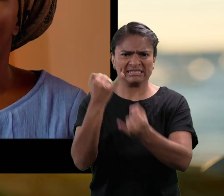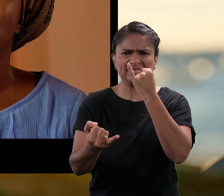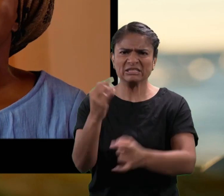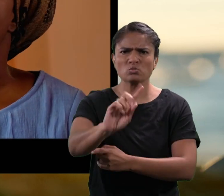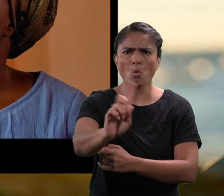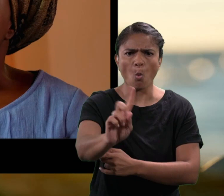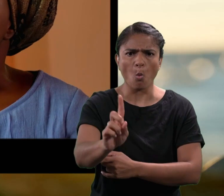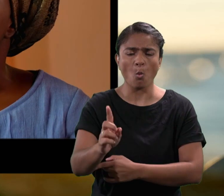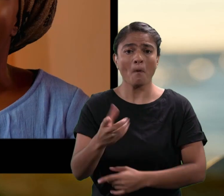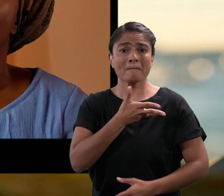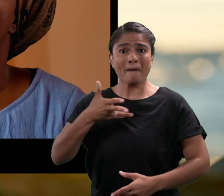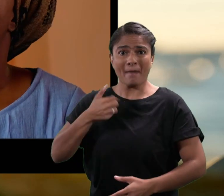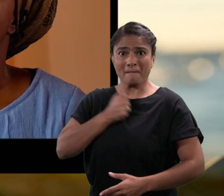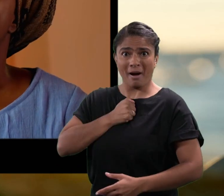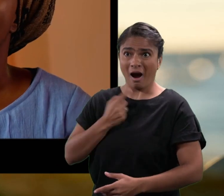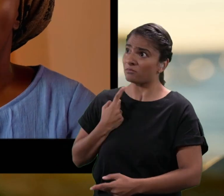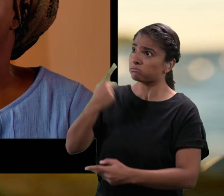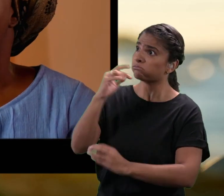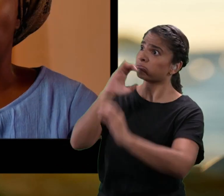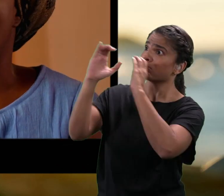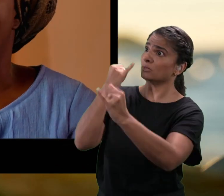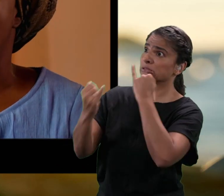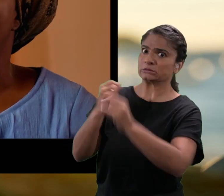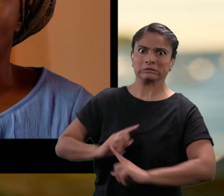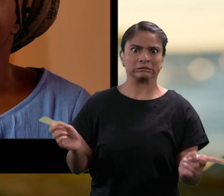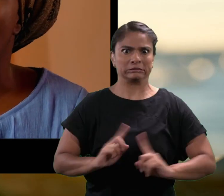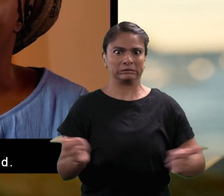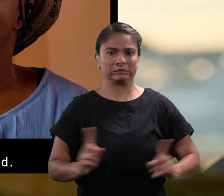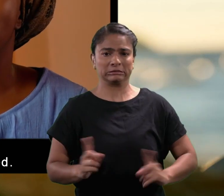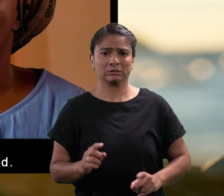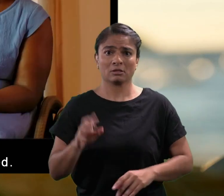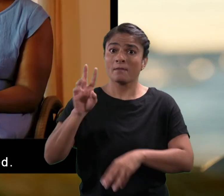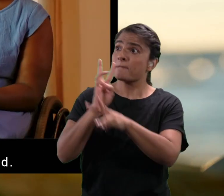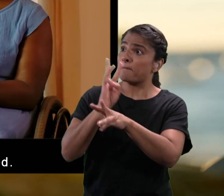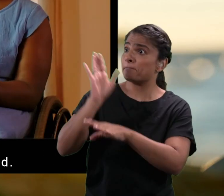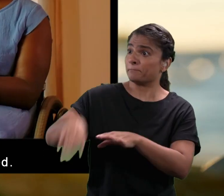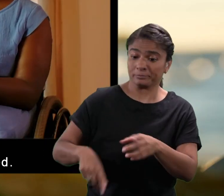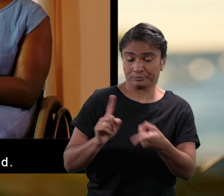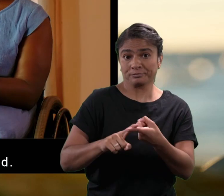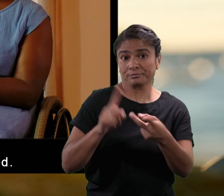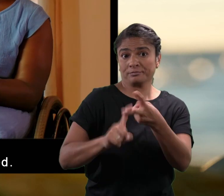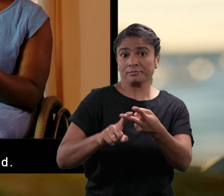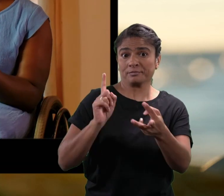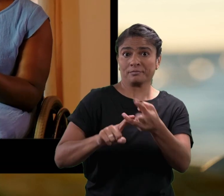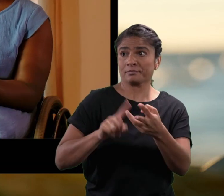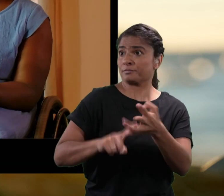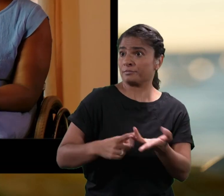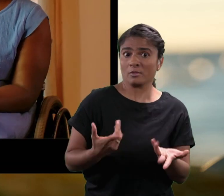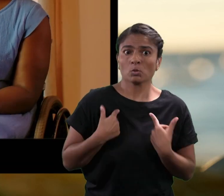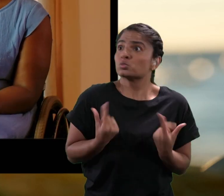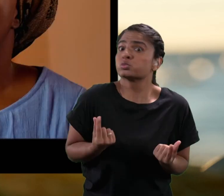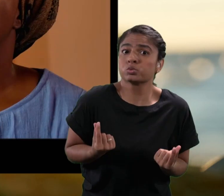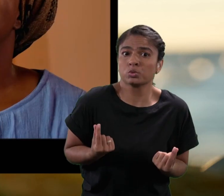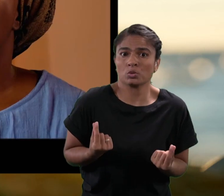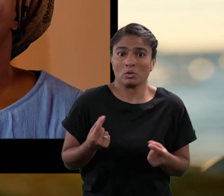I know ukuthi le conversation ayo conversation engingancokola nomzali wami ndithi hey mama kwenzeke so na so na so, how do I deal with